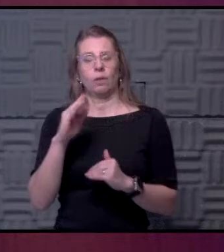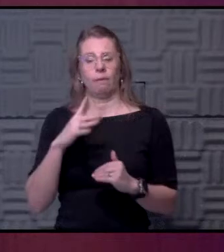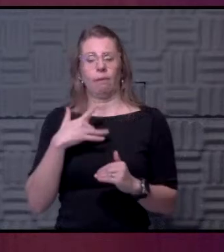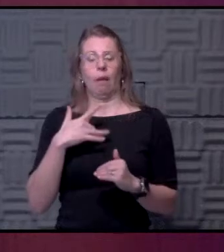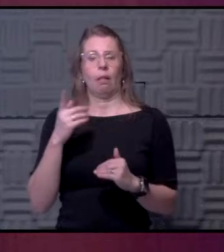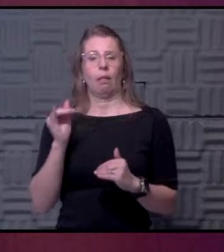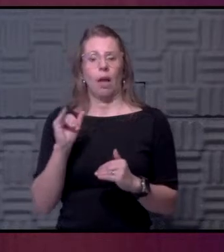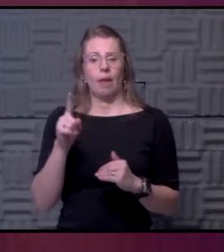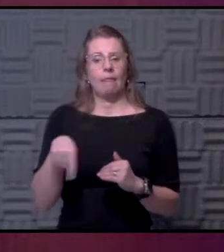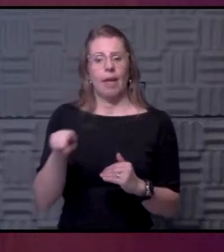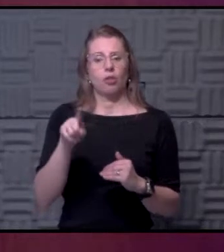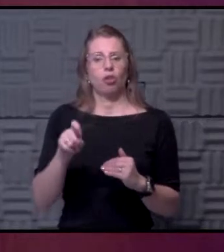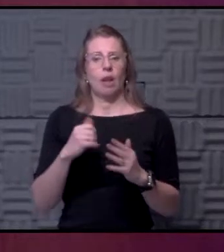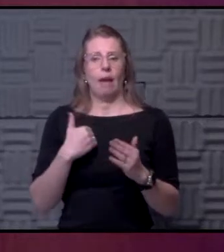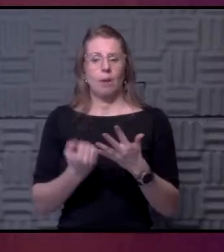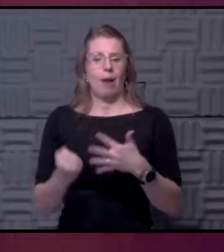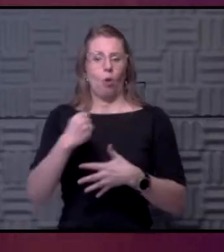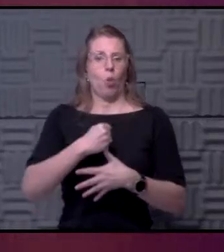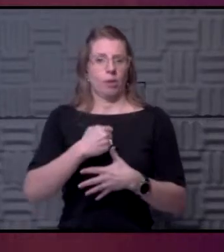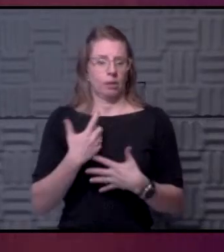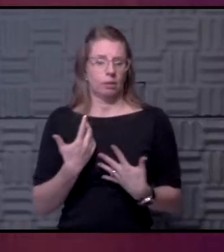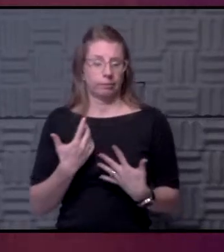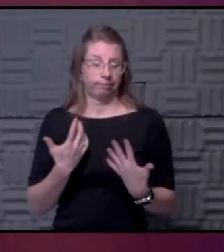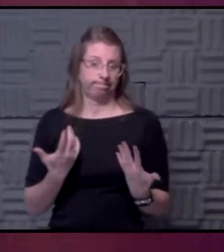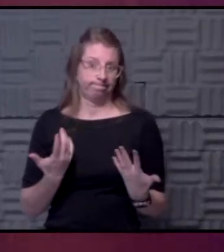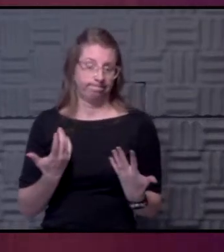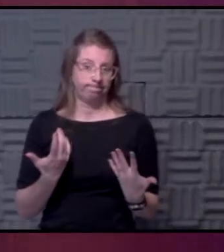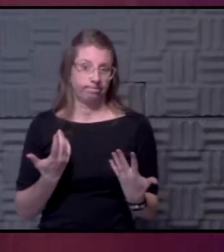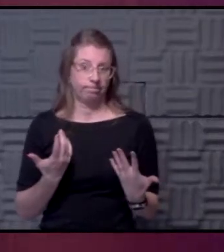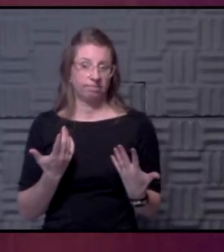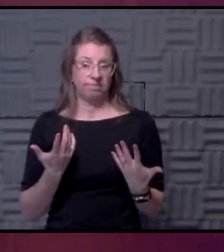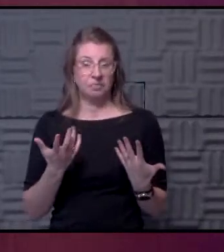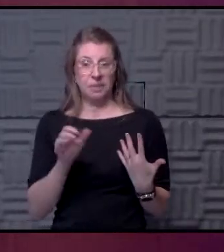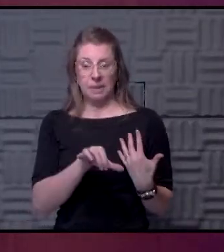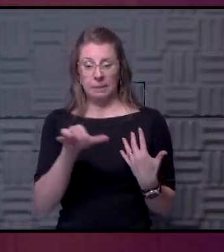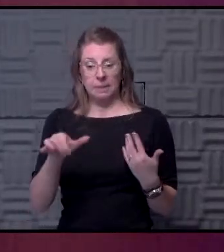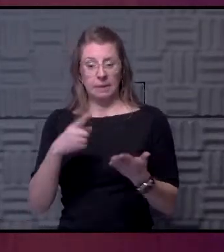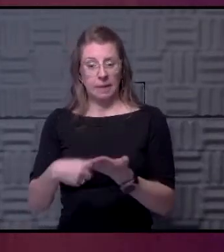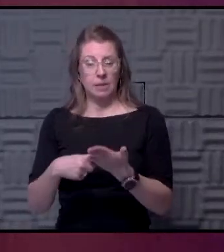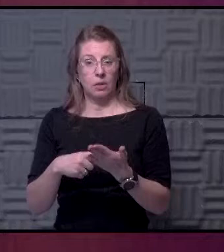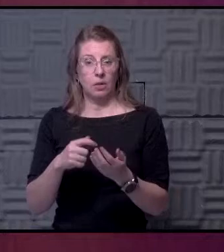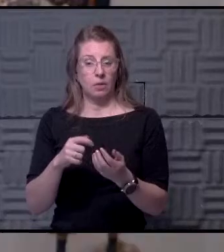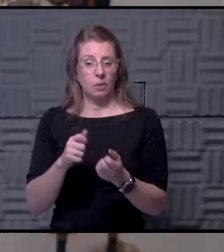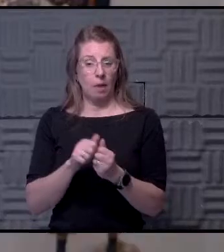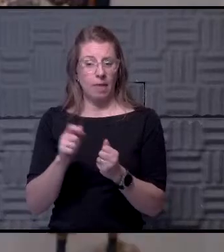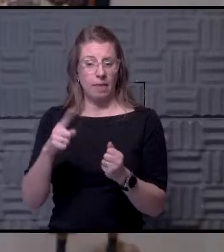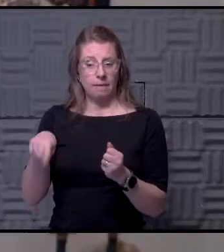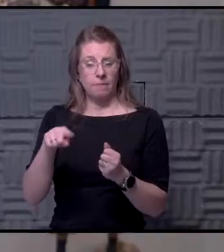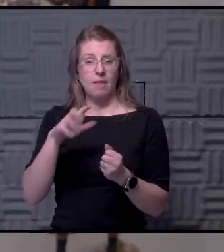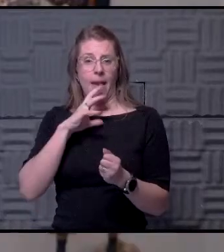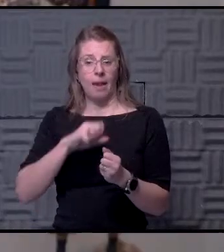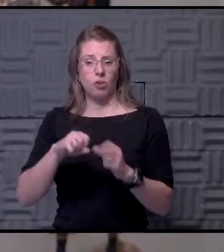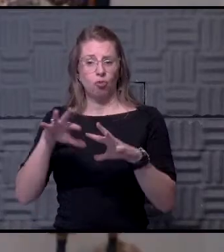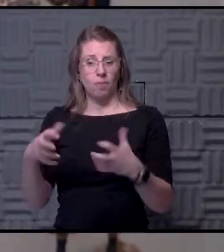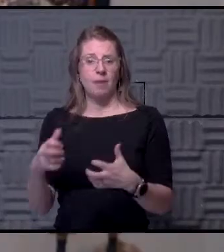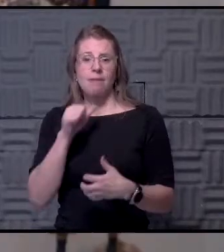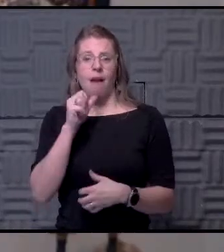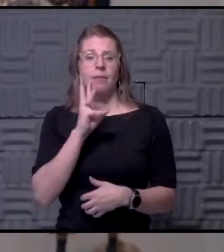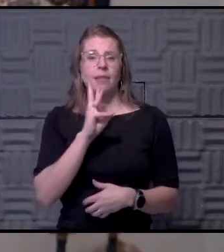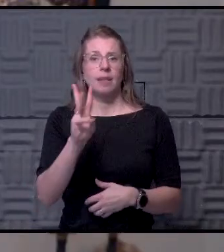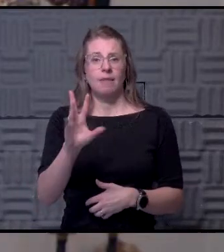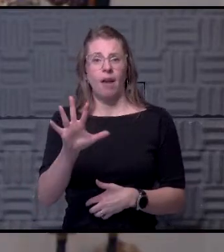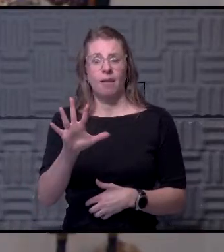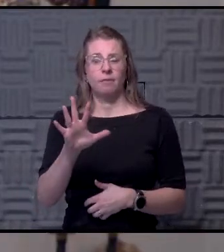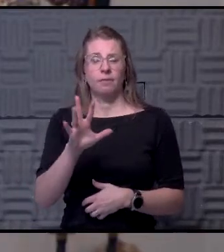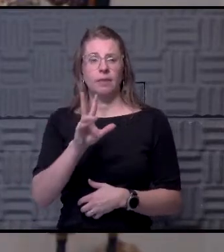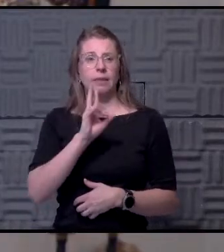they should have priority. Mm-hmm. Is there is it a similar discussion around them, Dr. Norman? Yeah, instead of 65, we said it's